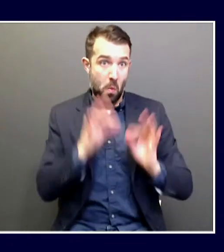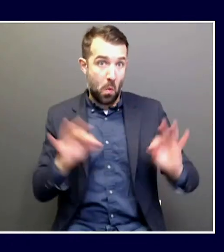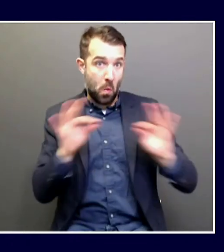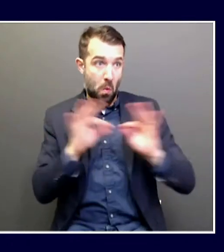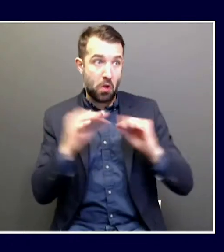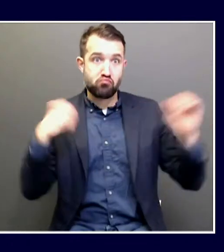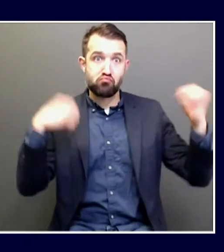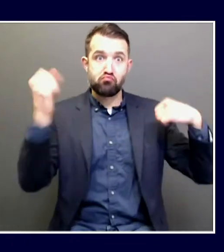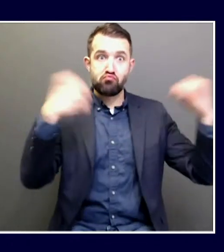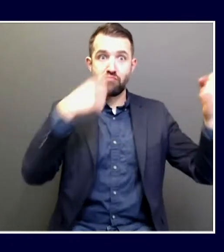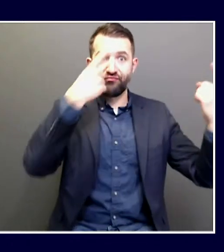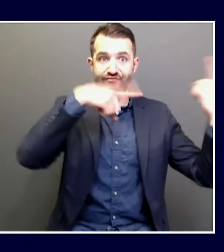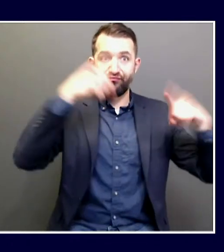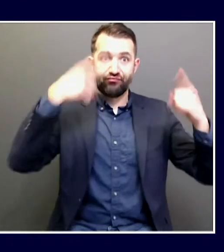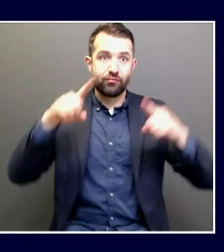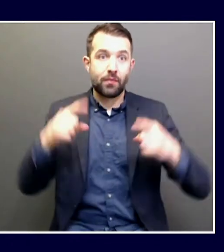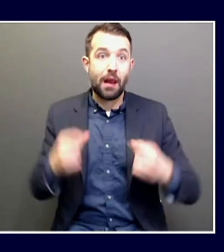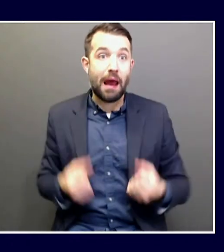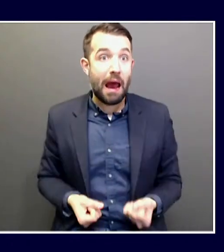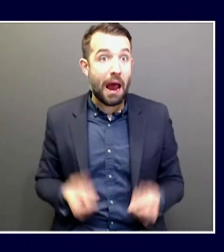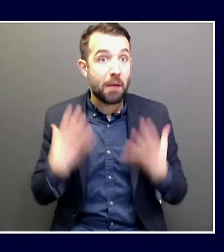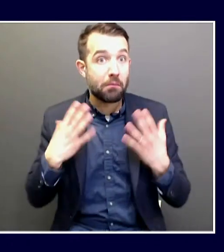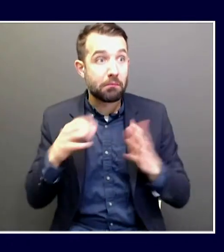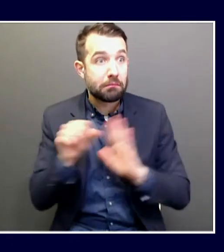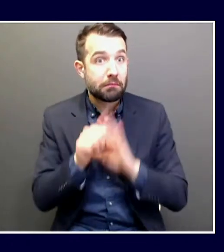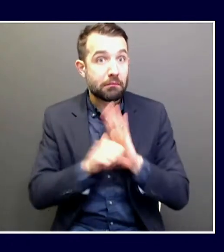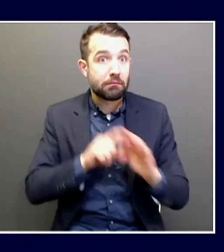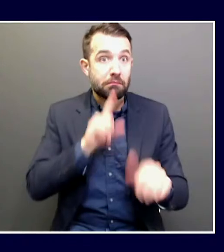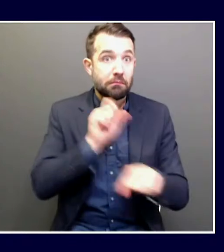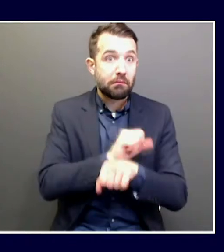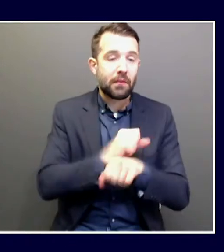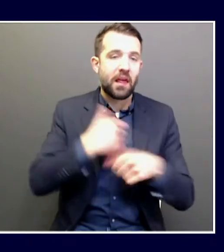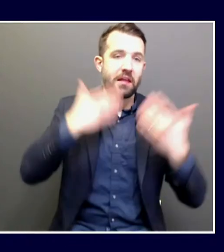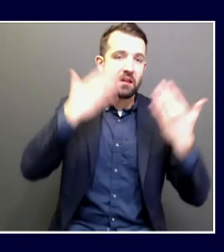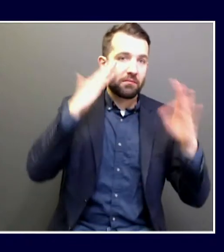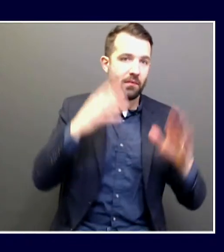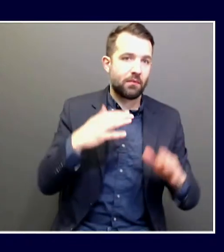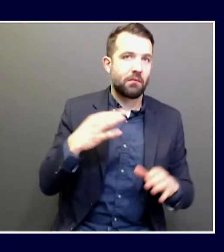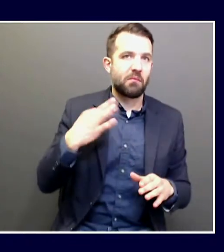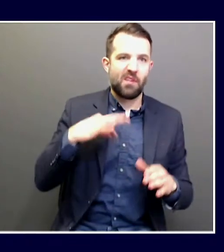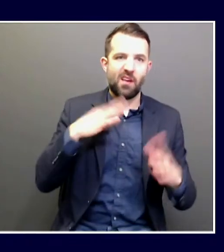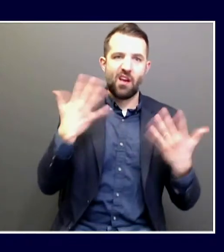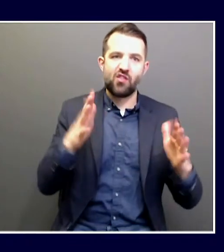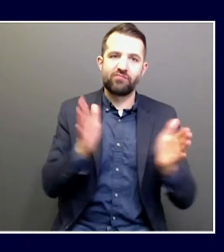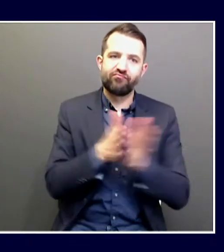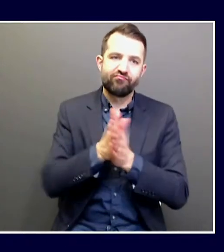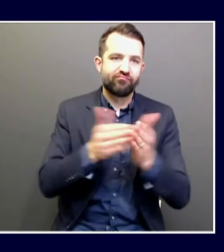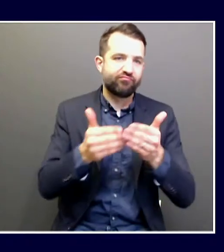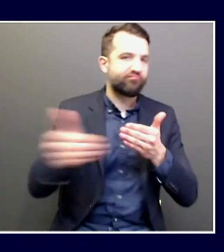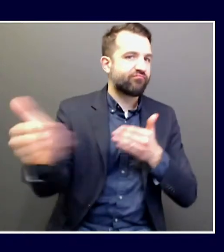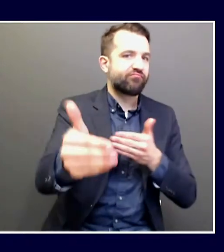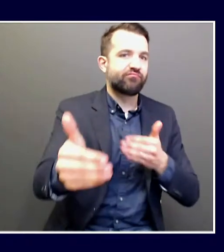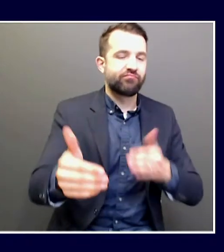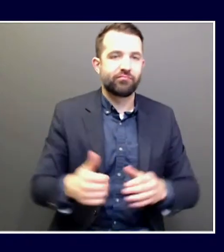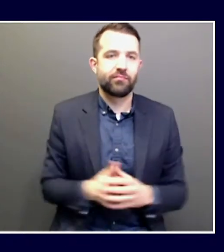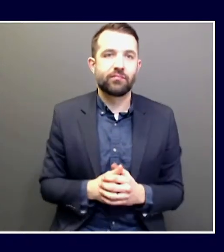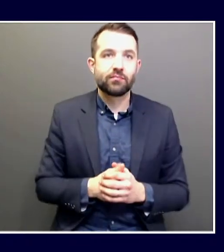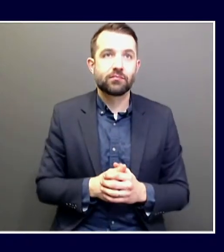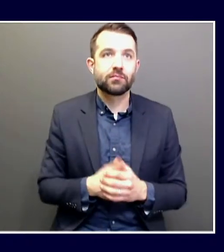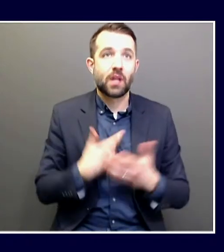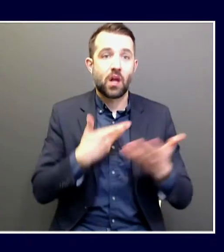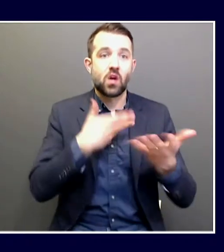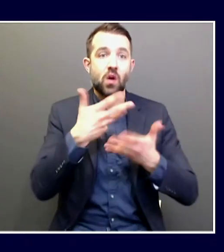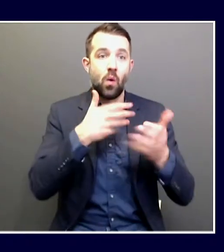are expanding at the same rate that we are. I'm proud of where we stand, though. Based on our conversations with the US CDC,